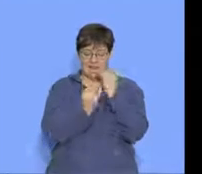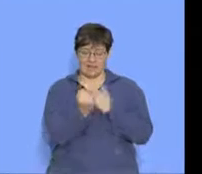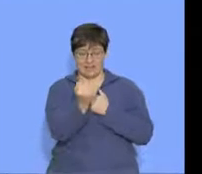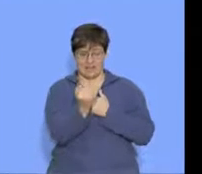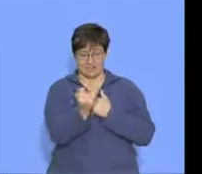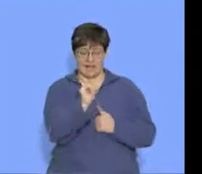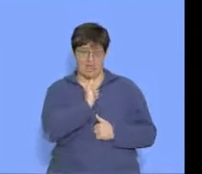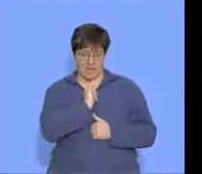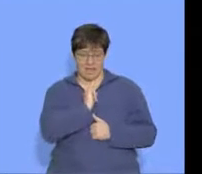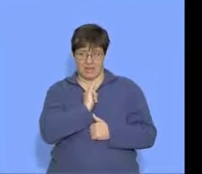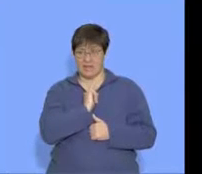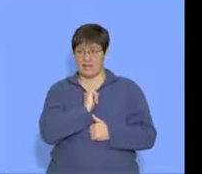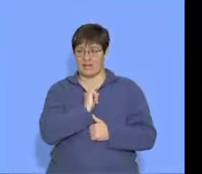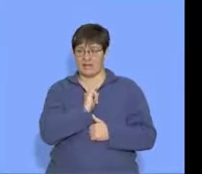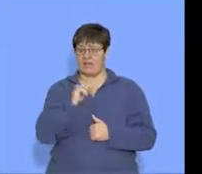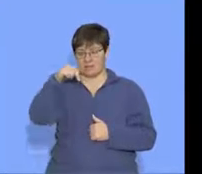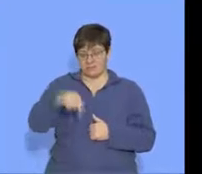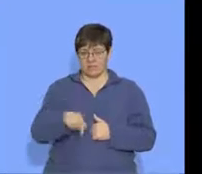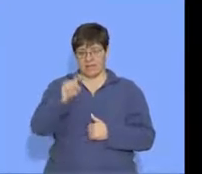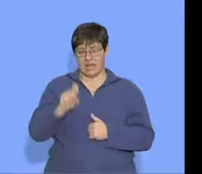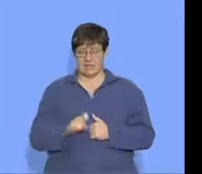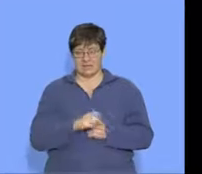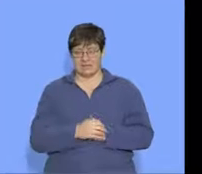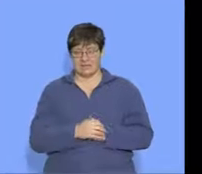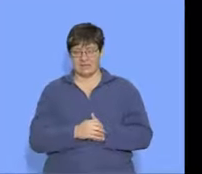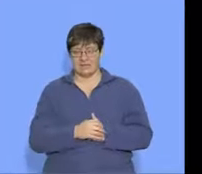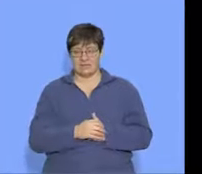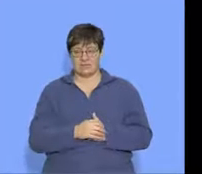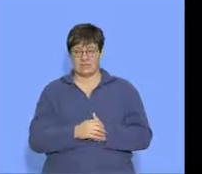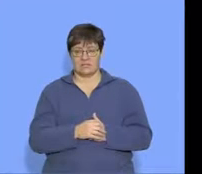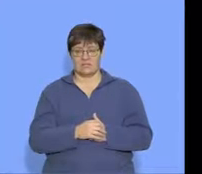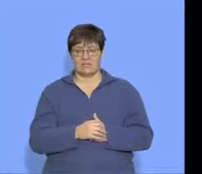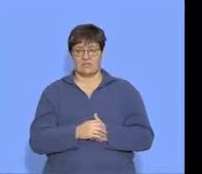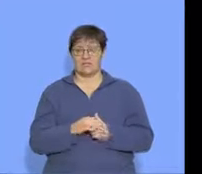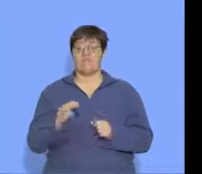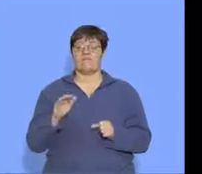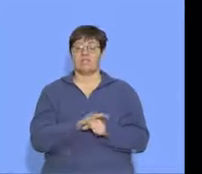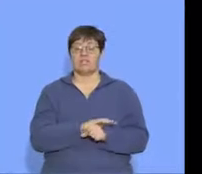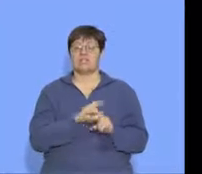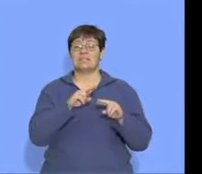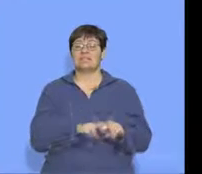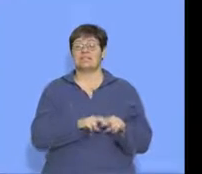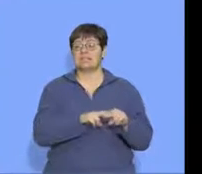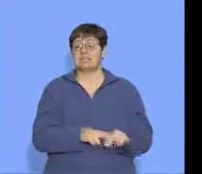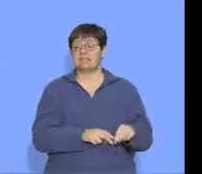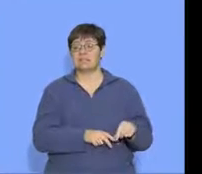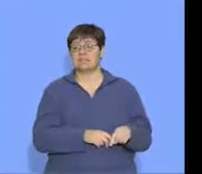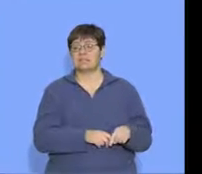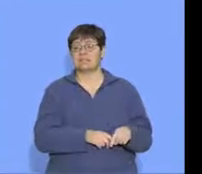So where does that go? That goes on the x-axis. Let's write down the first letter of the dependent variable,